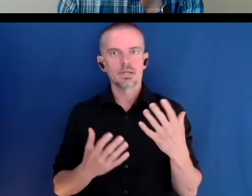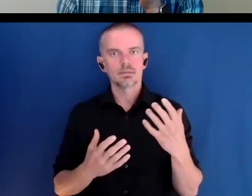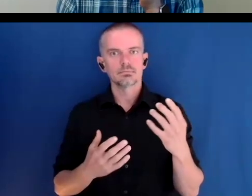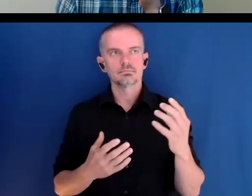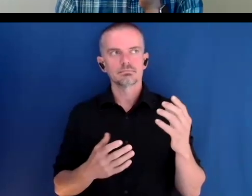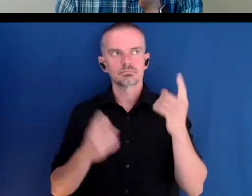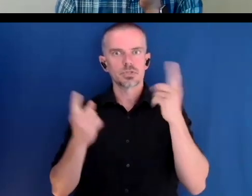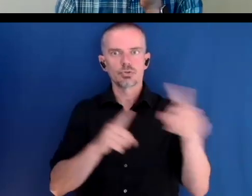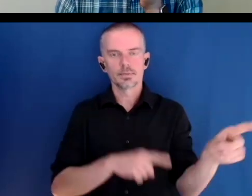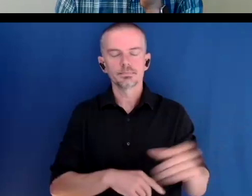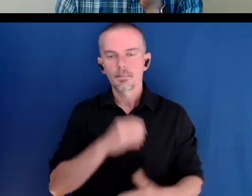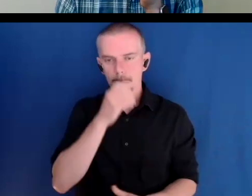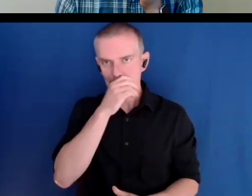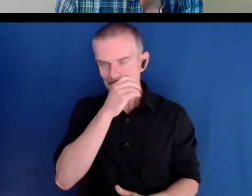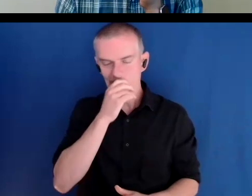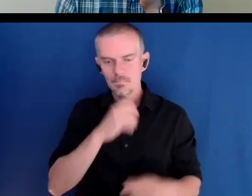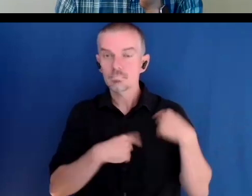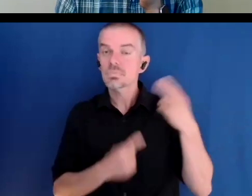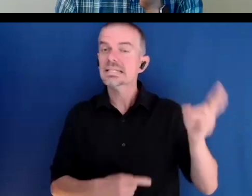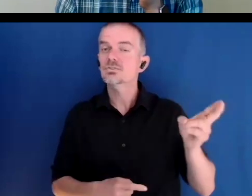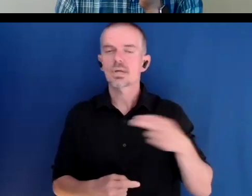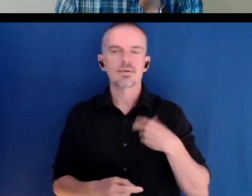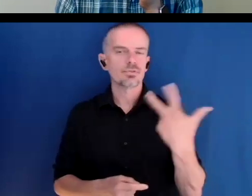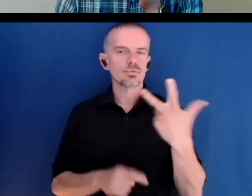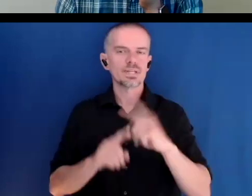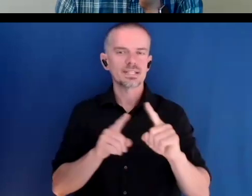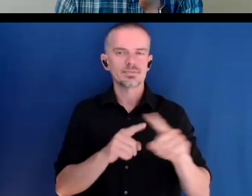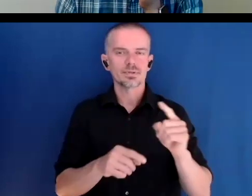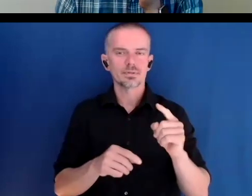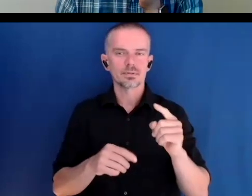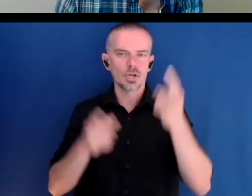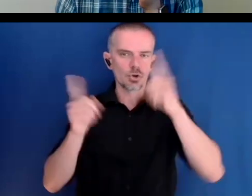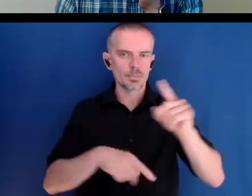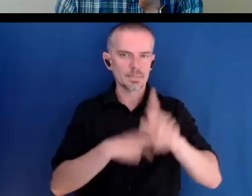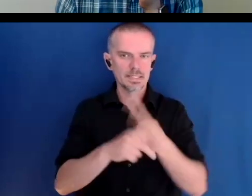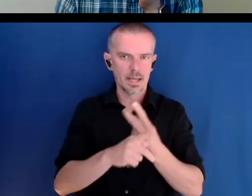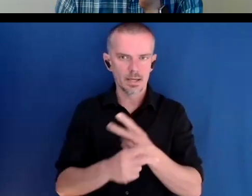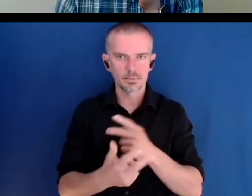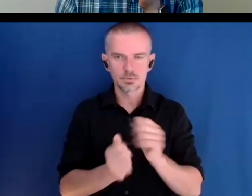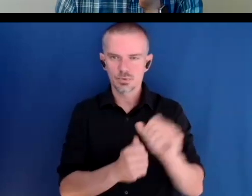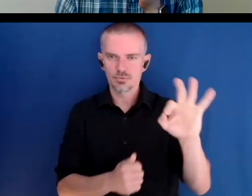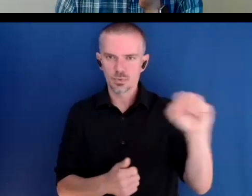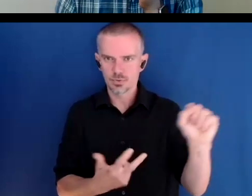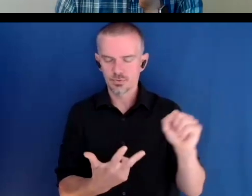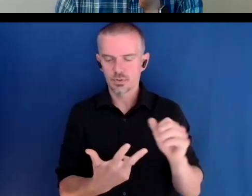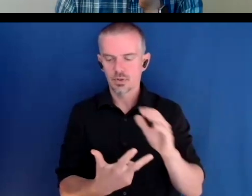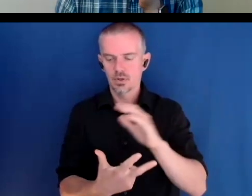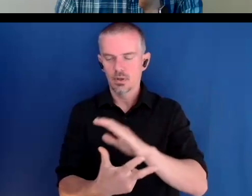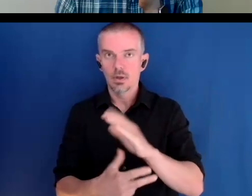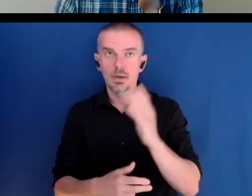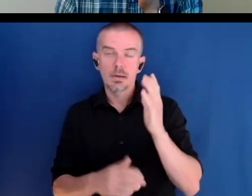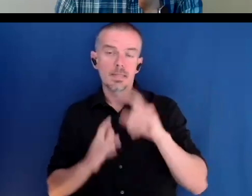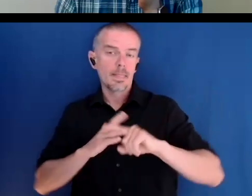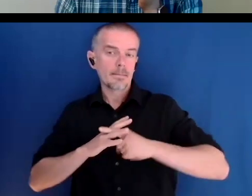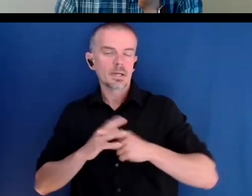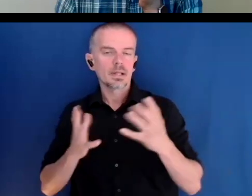Historically, we've used 3 different agreement mechanisms to get work done with the Forest Service. Initially, we undertook a lot of challenge